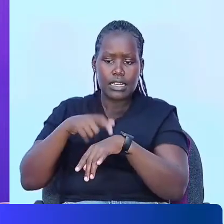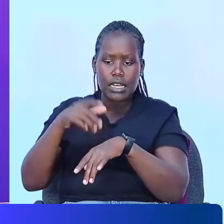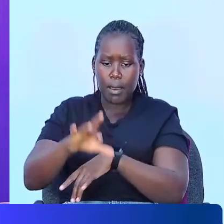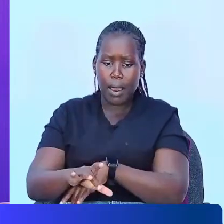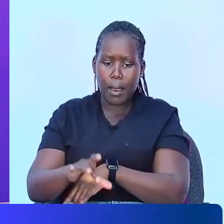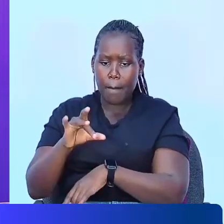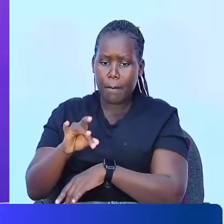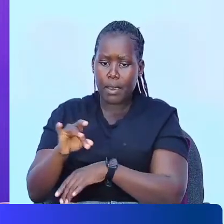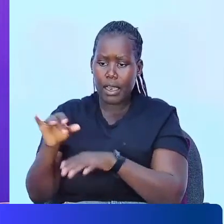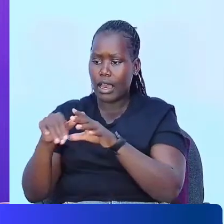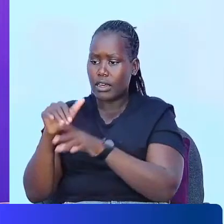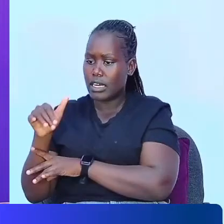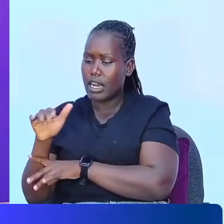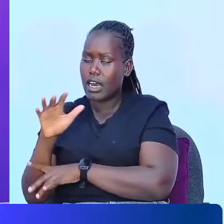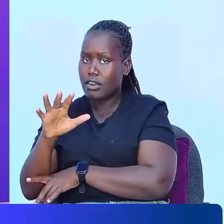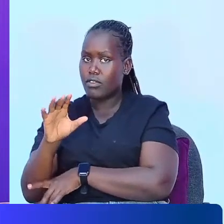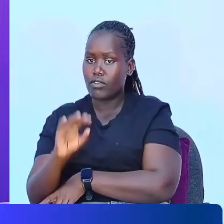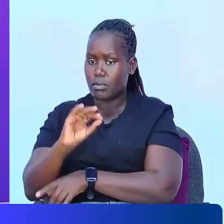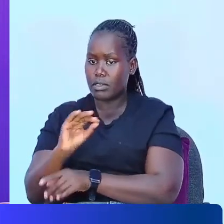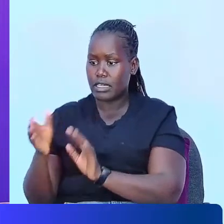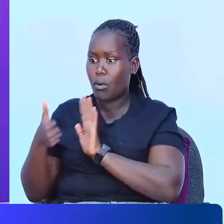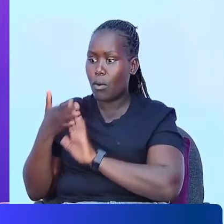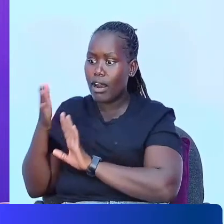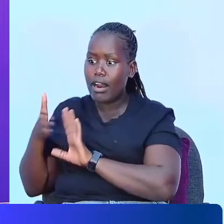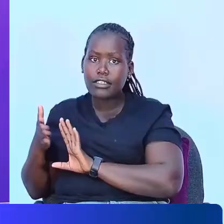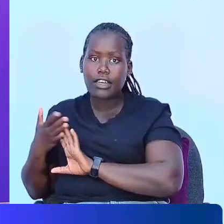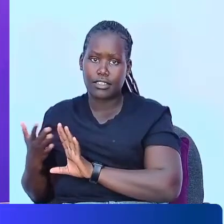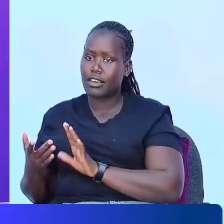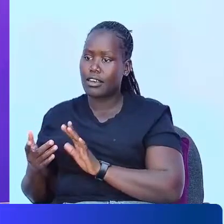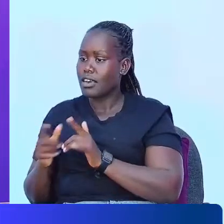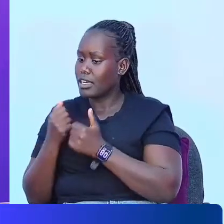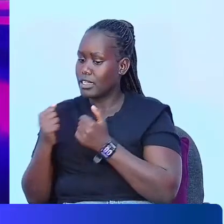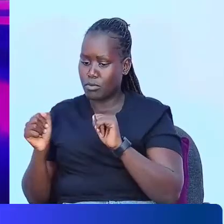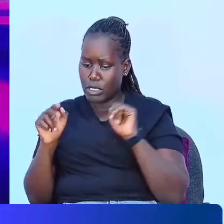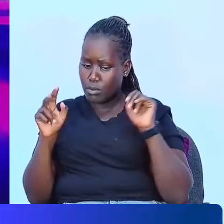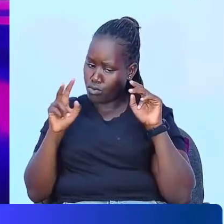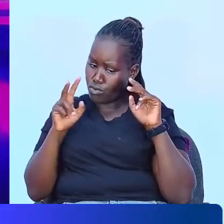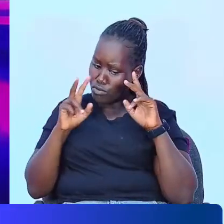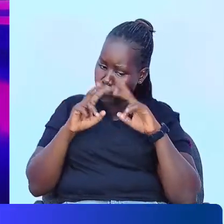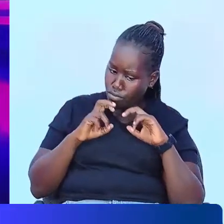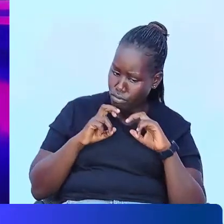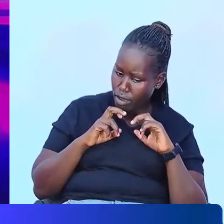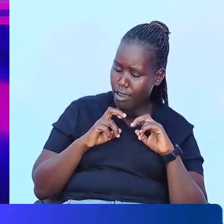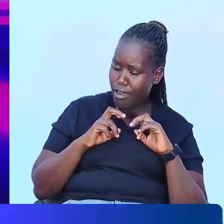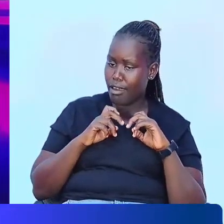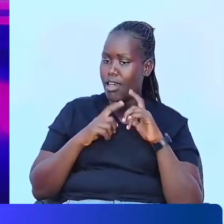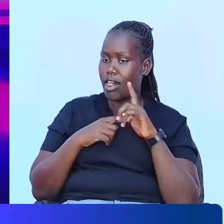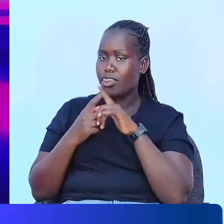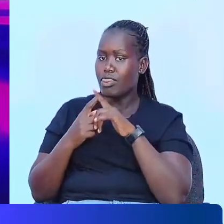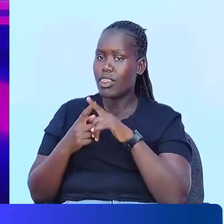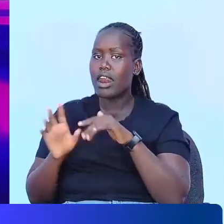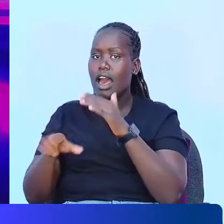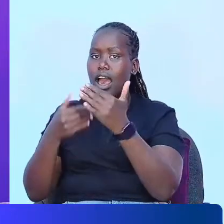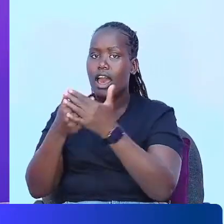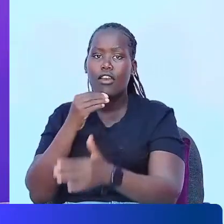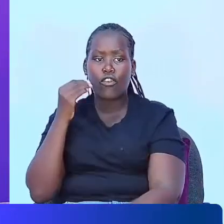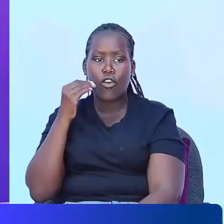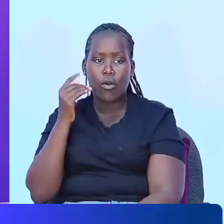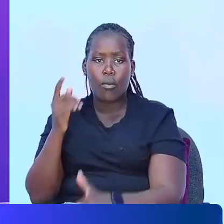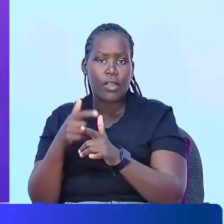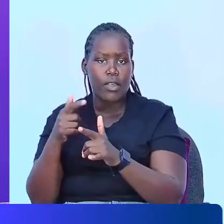door at 50%, I'll be in a hurry. You will not even check? I will not check. You get home and they're both for the left leg. When I get home and I realize both of